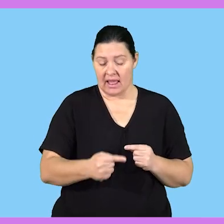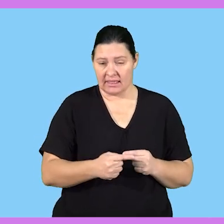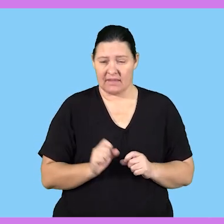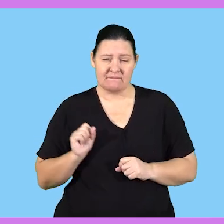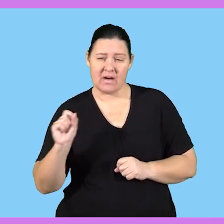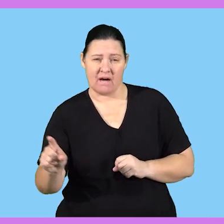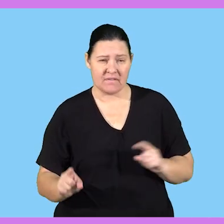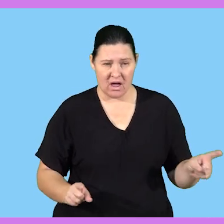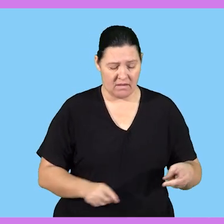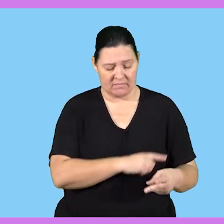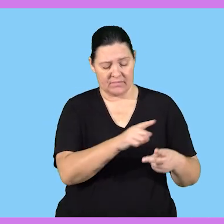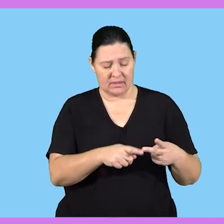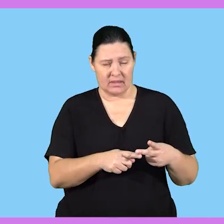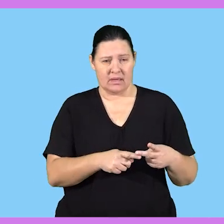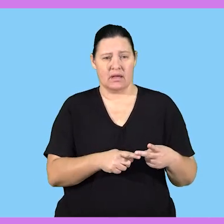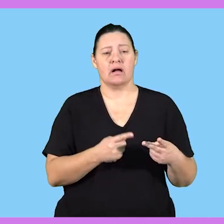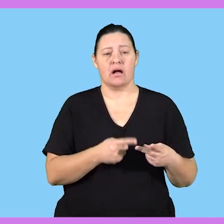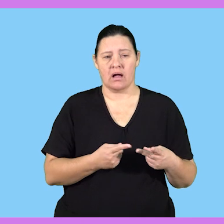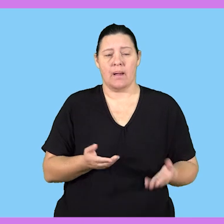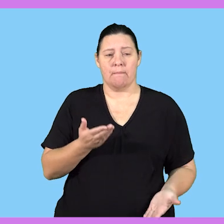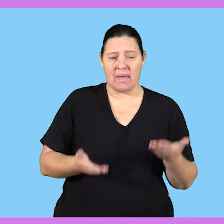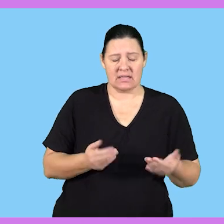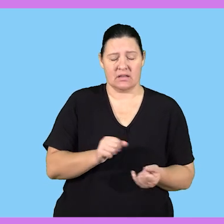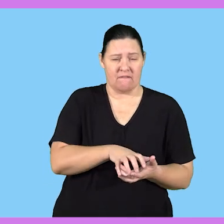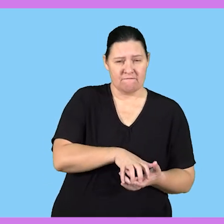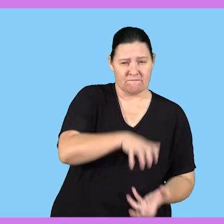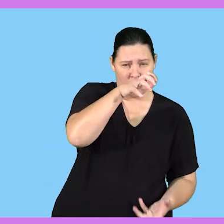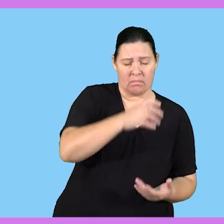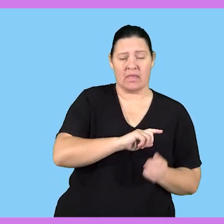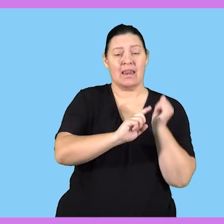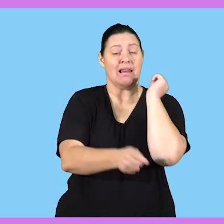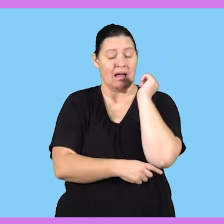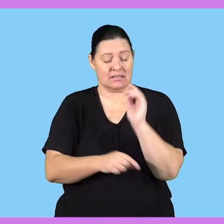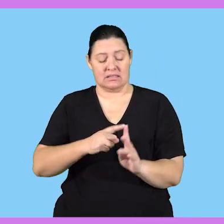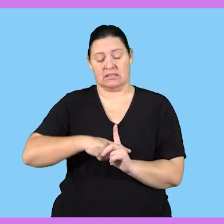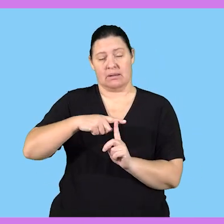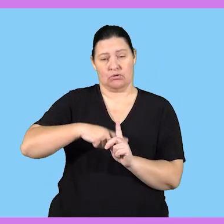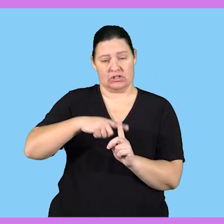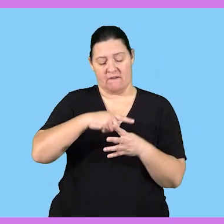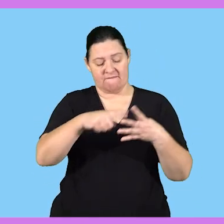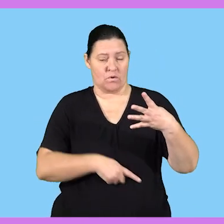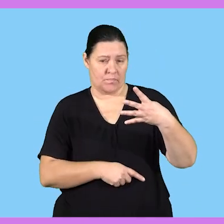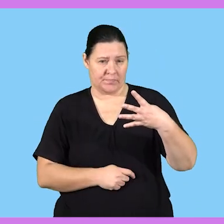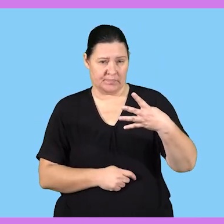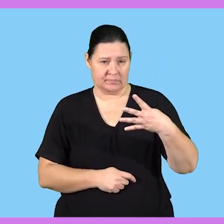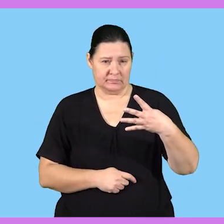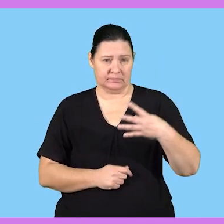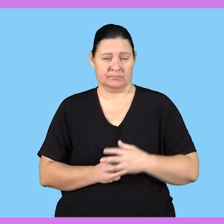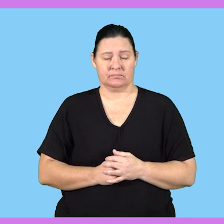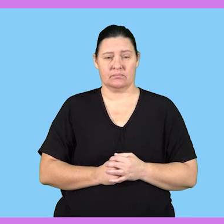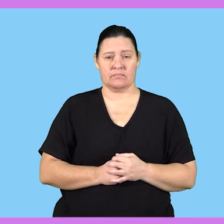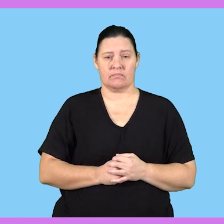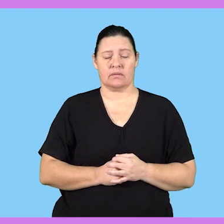distance. Thereafter, we'll be looking at mass, then volume, and last but not least, we'll be moving on to temperature.